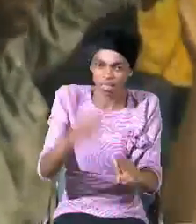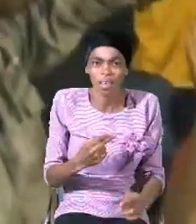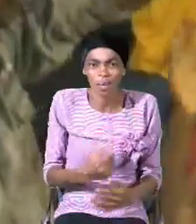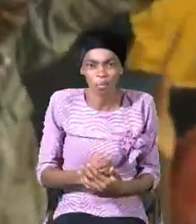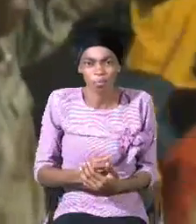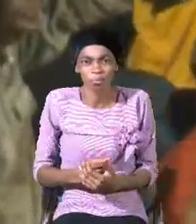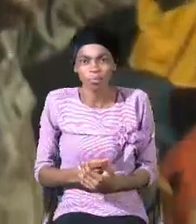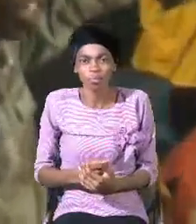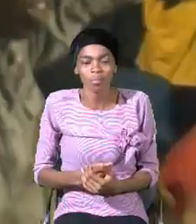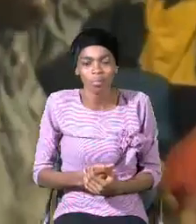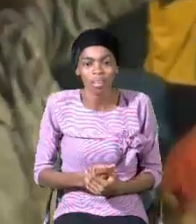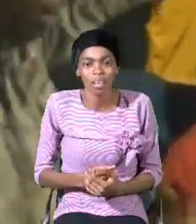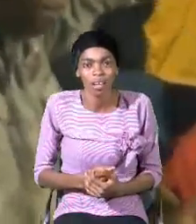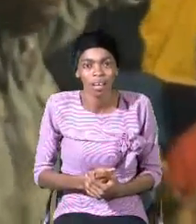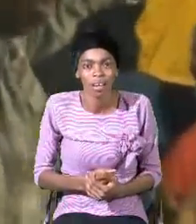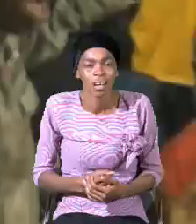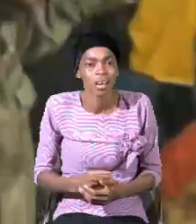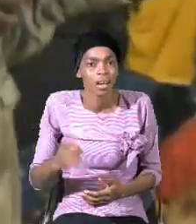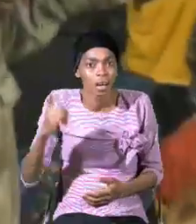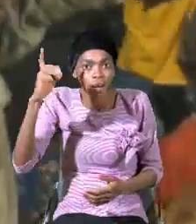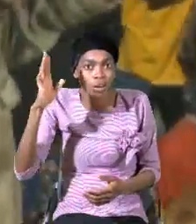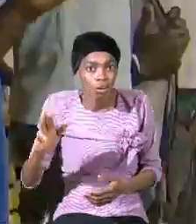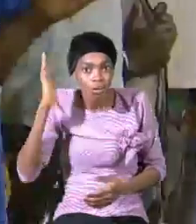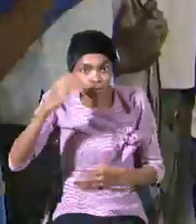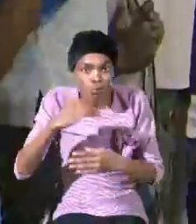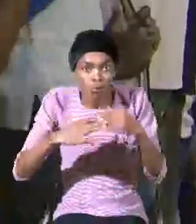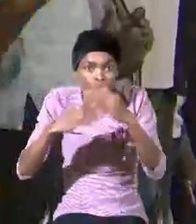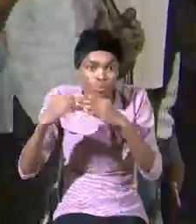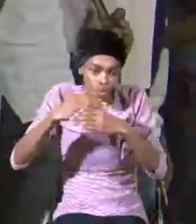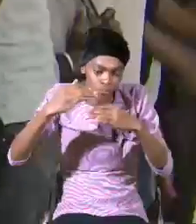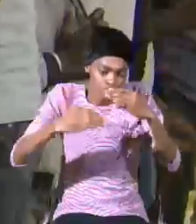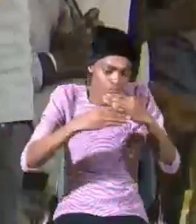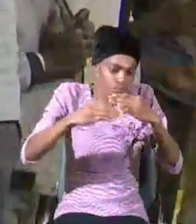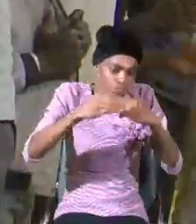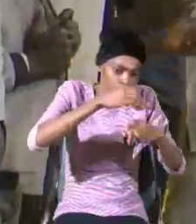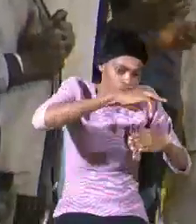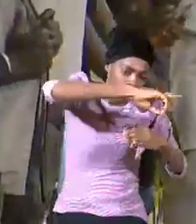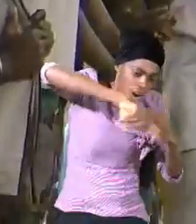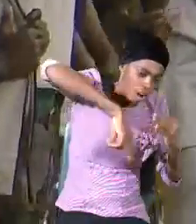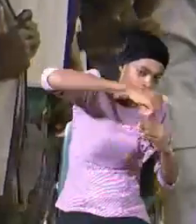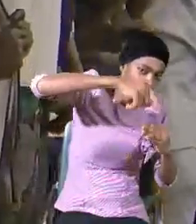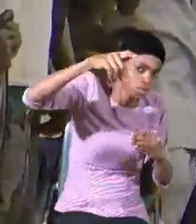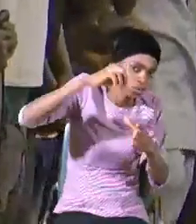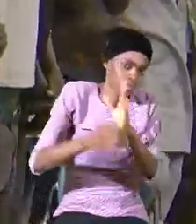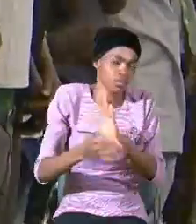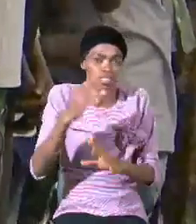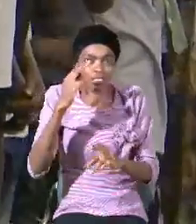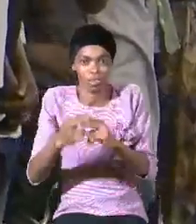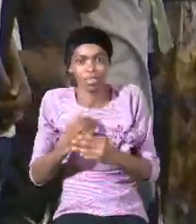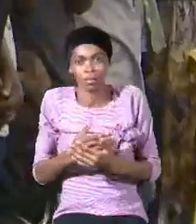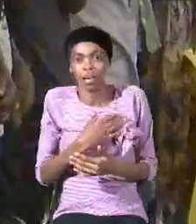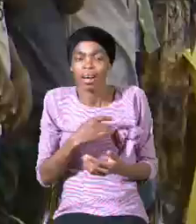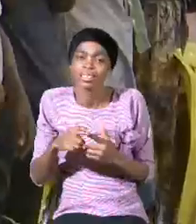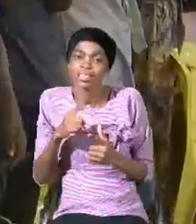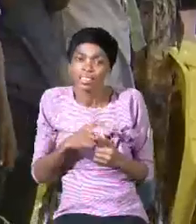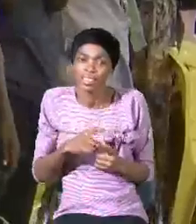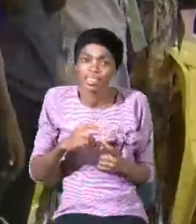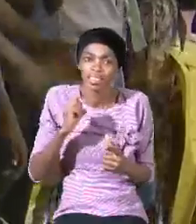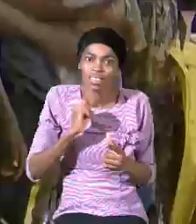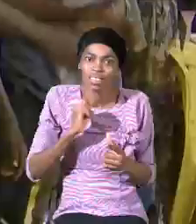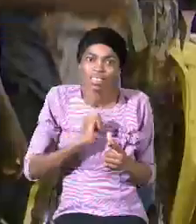put an edge around you. And then it will honor